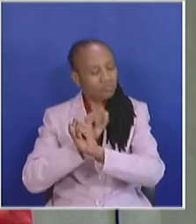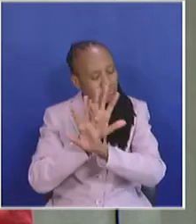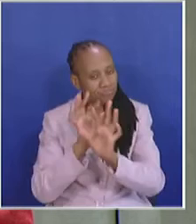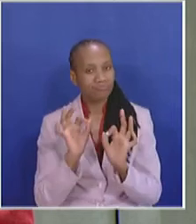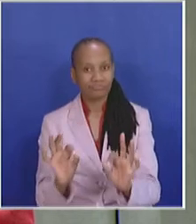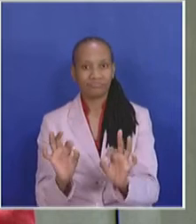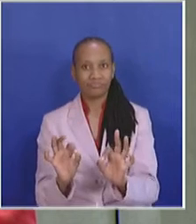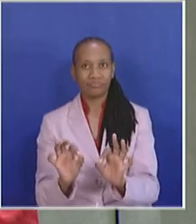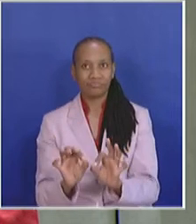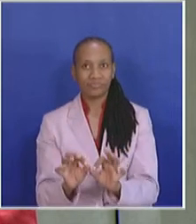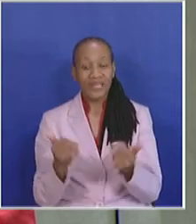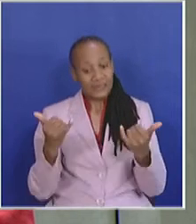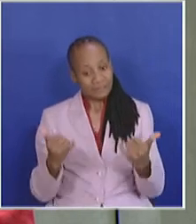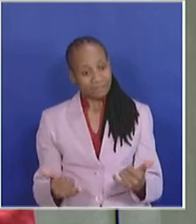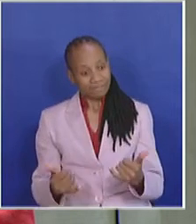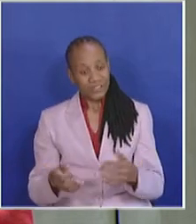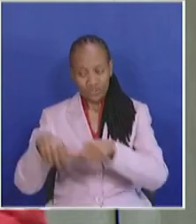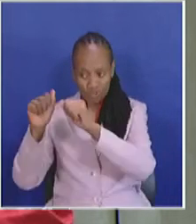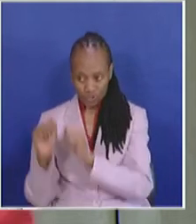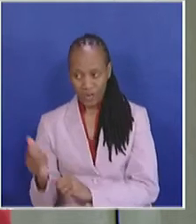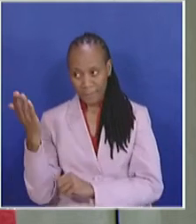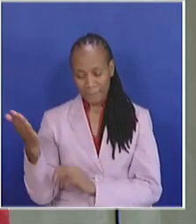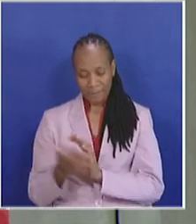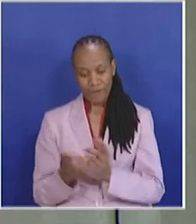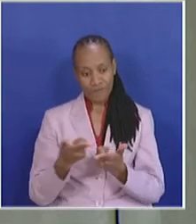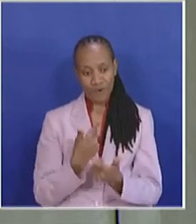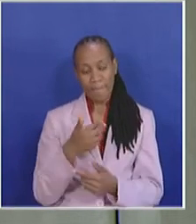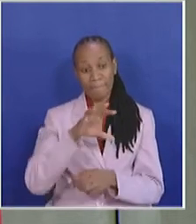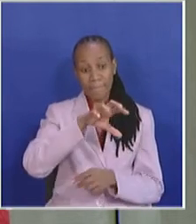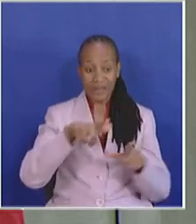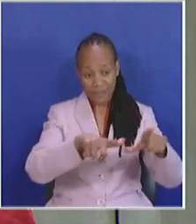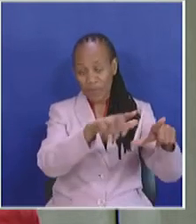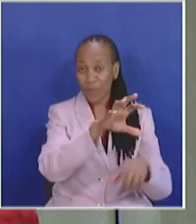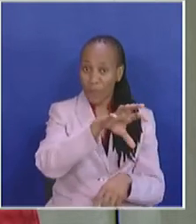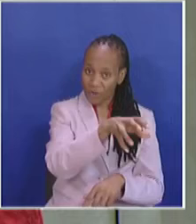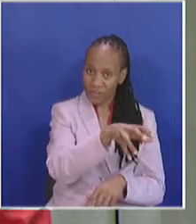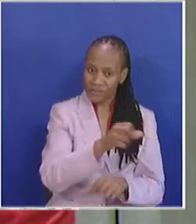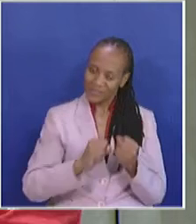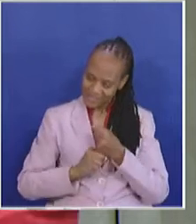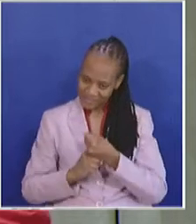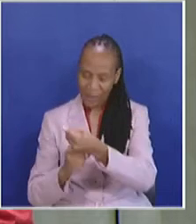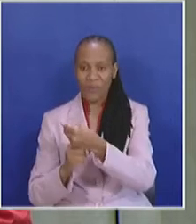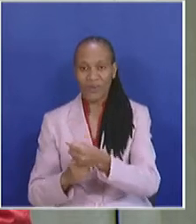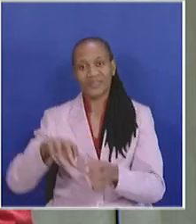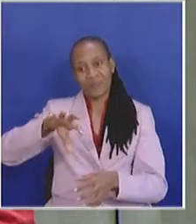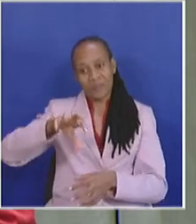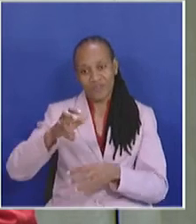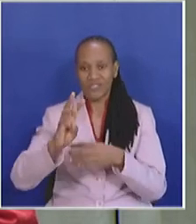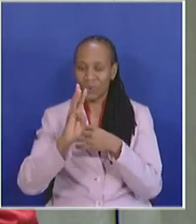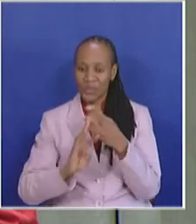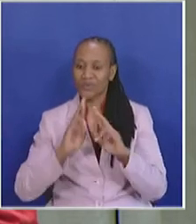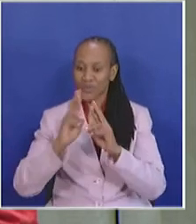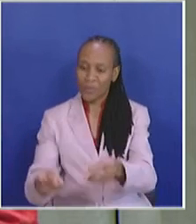the province. I therefore, Honorable Chair, on behalf of the province, support the Provincial Week report that